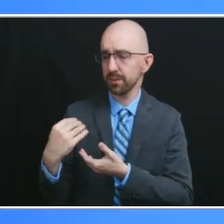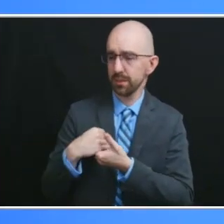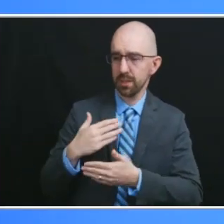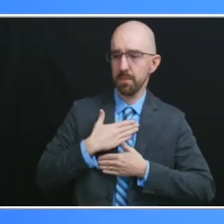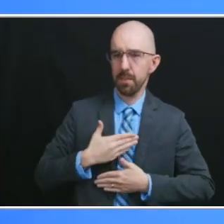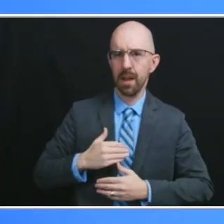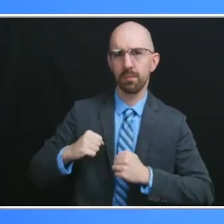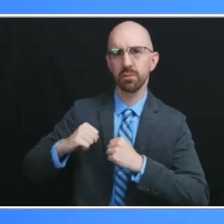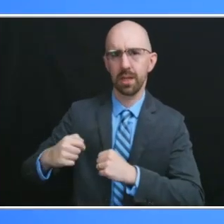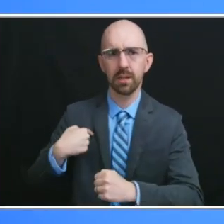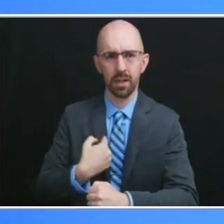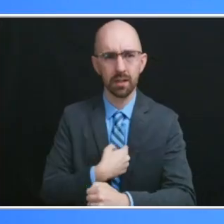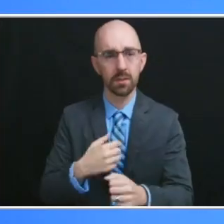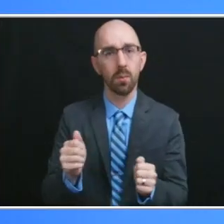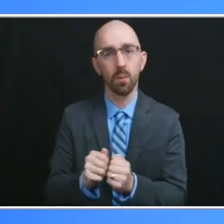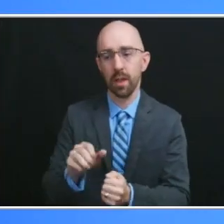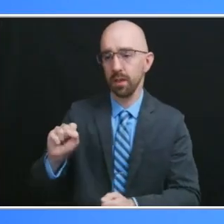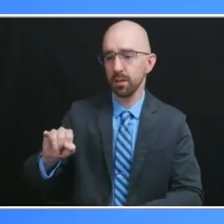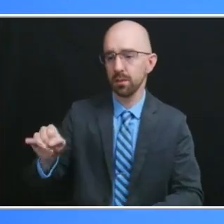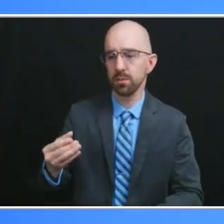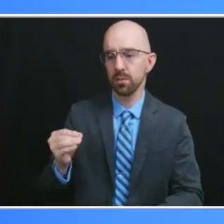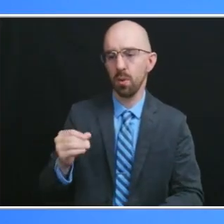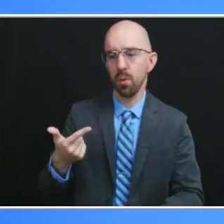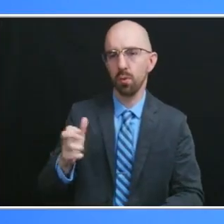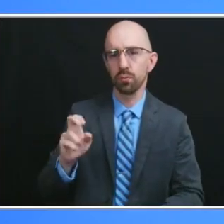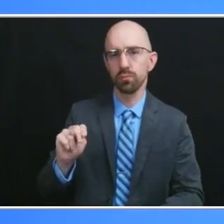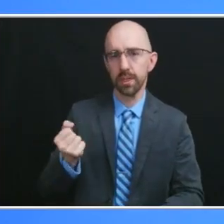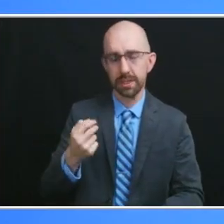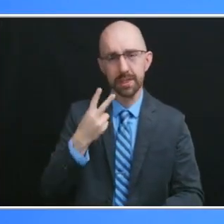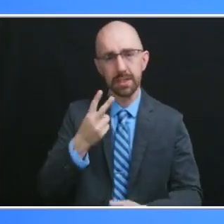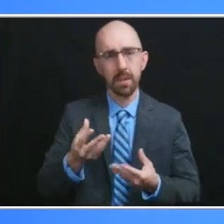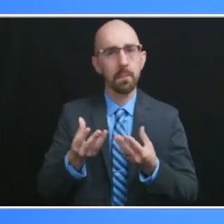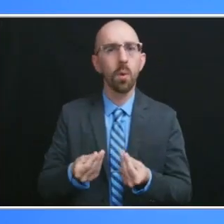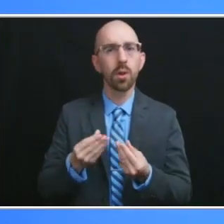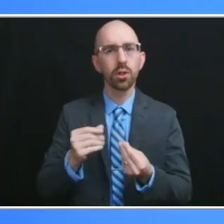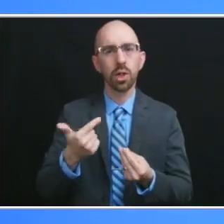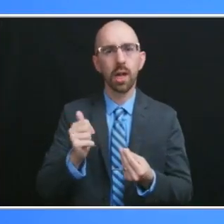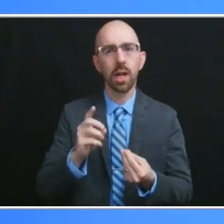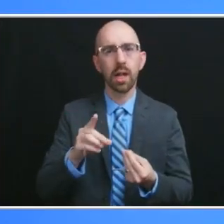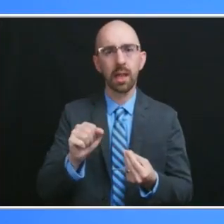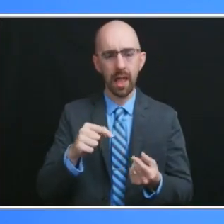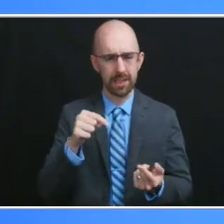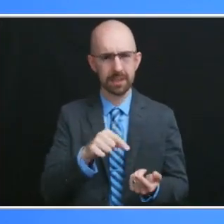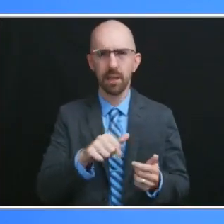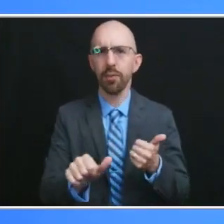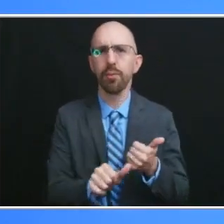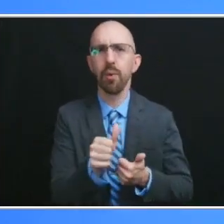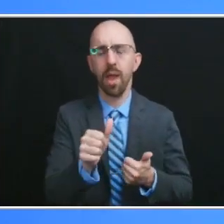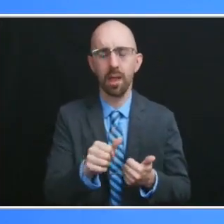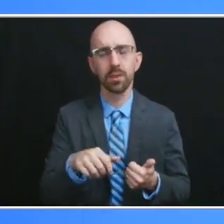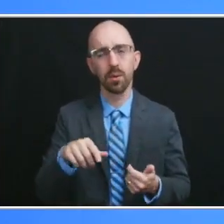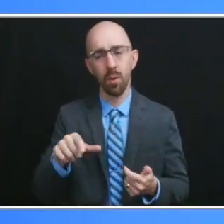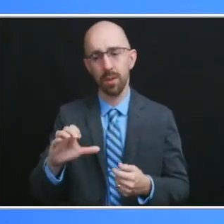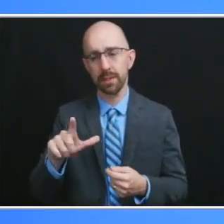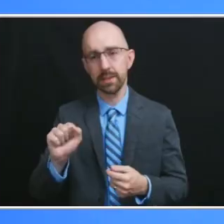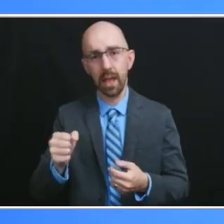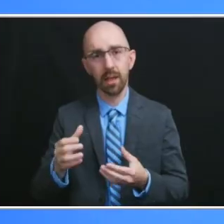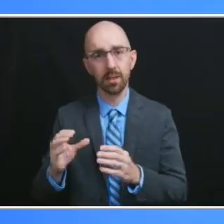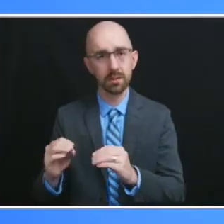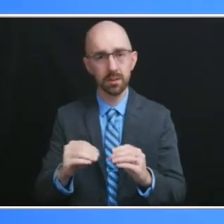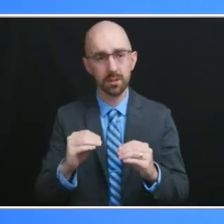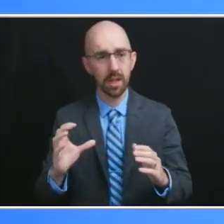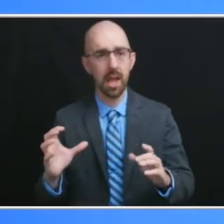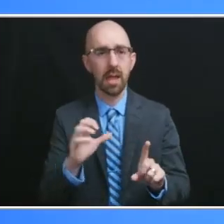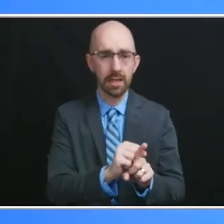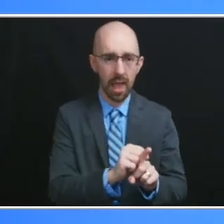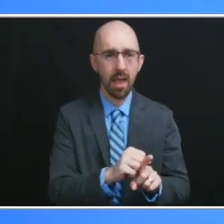disease, it sees these moisture-producing glands as a threat. And so immune cells move in, they release inflammatory signals,